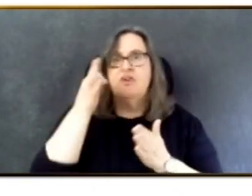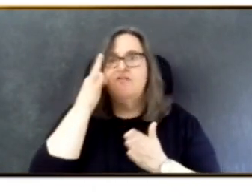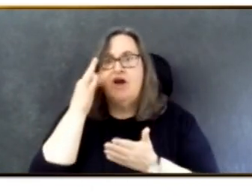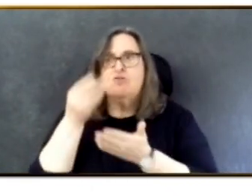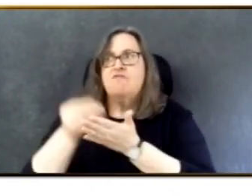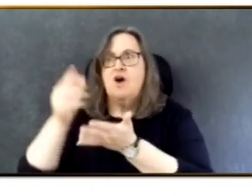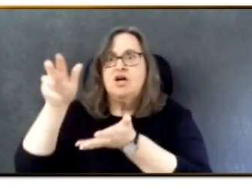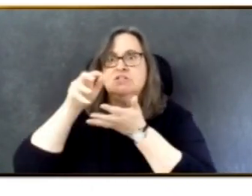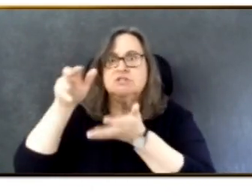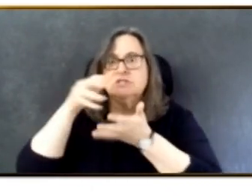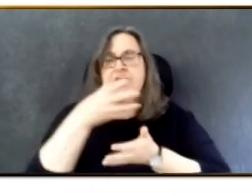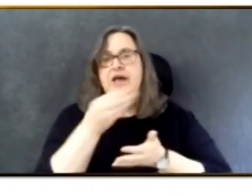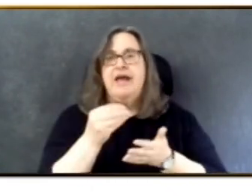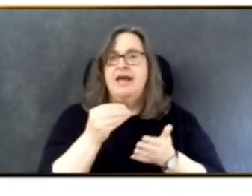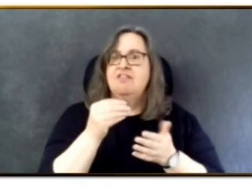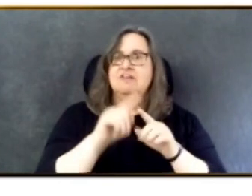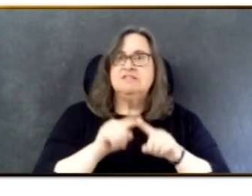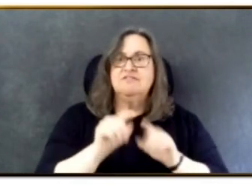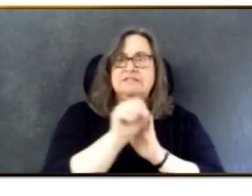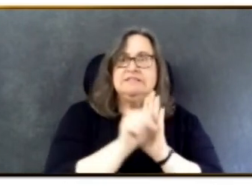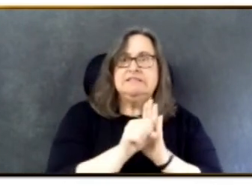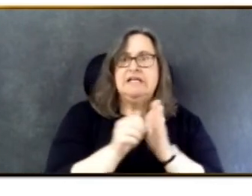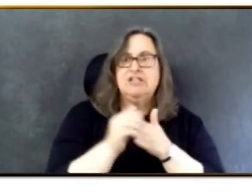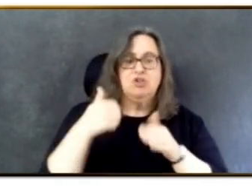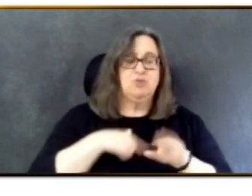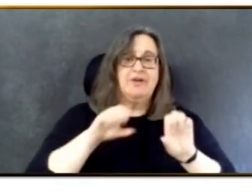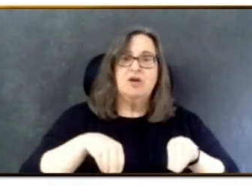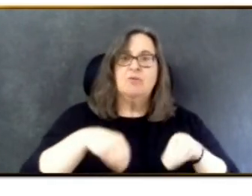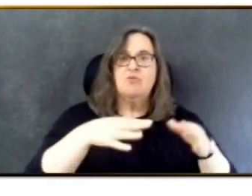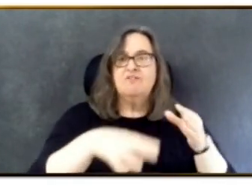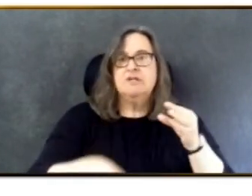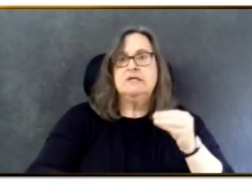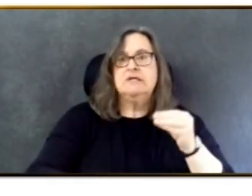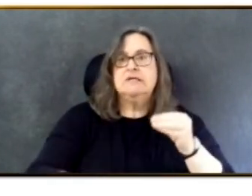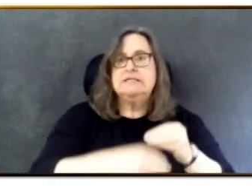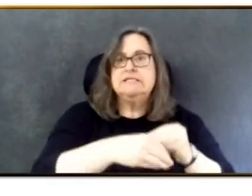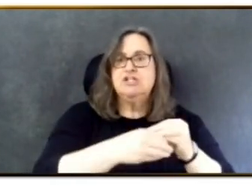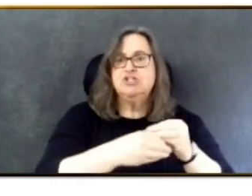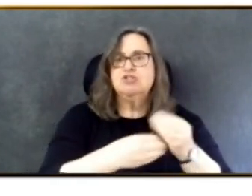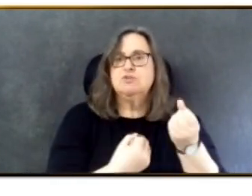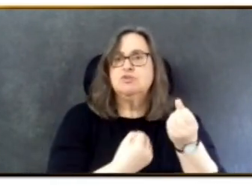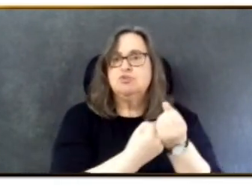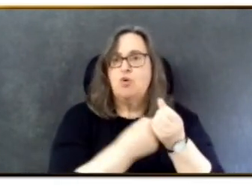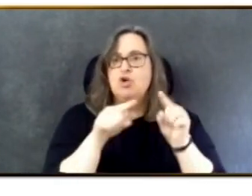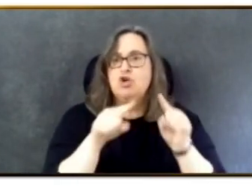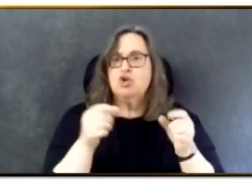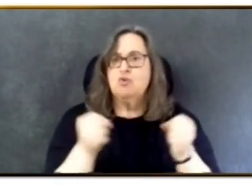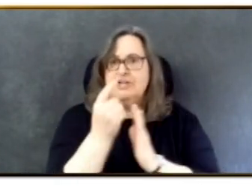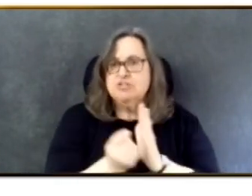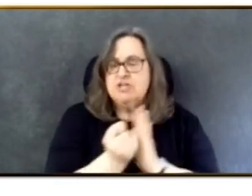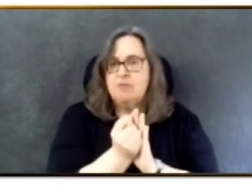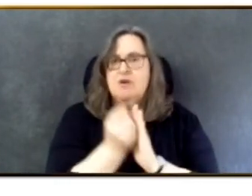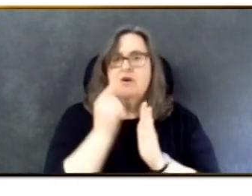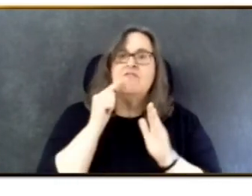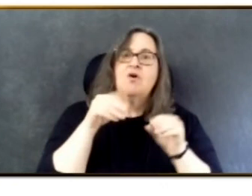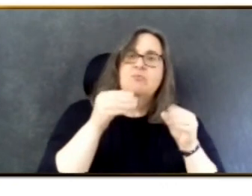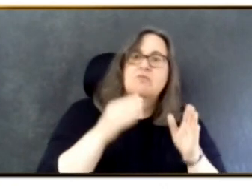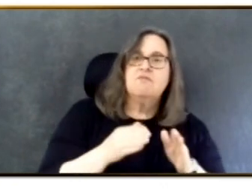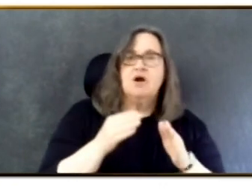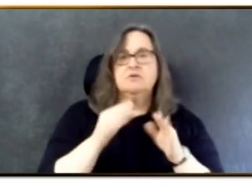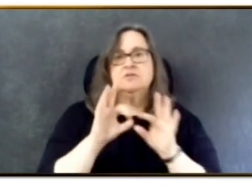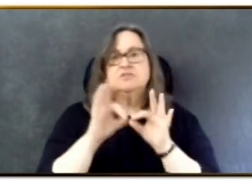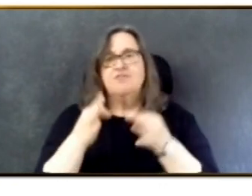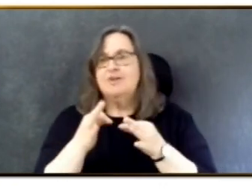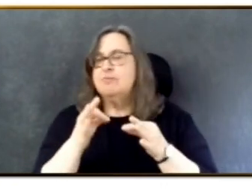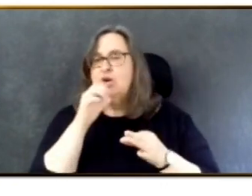state dollars so that we can offer this additional winter support to providers and families without requiring any